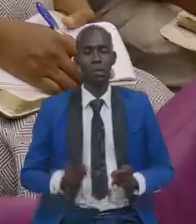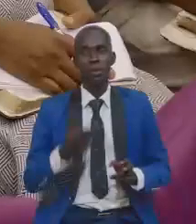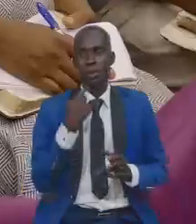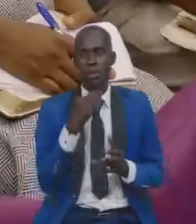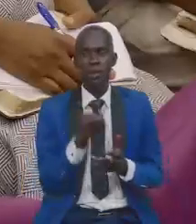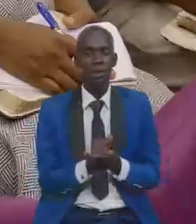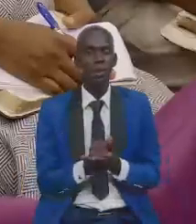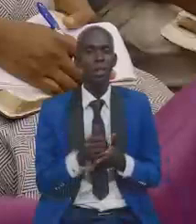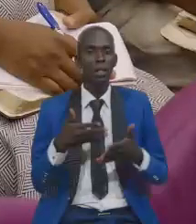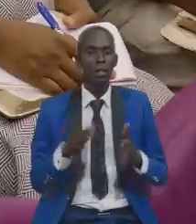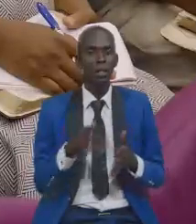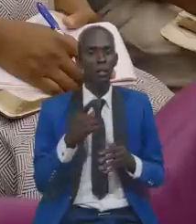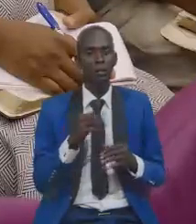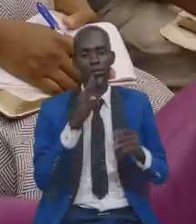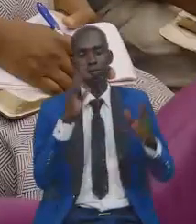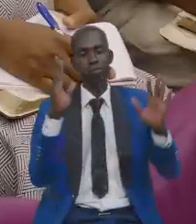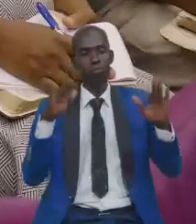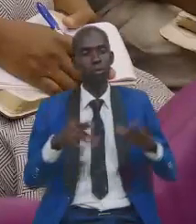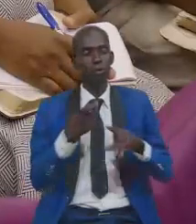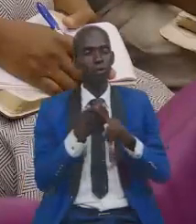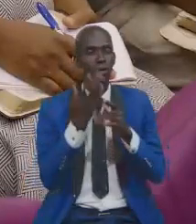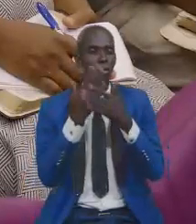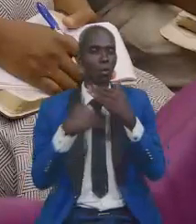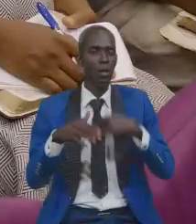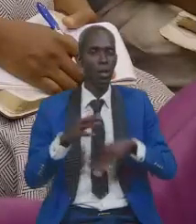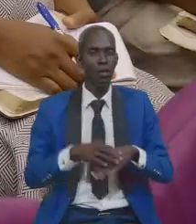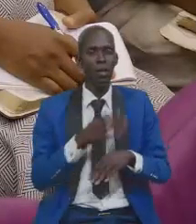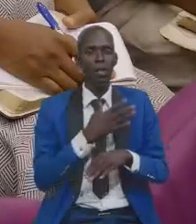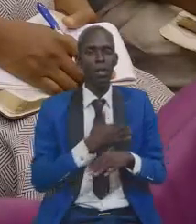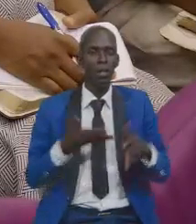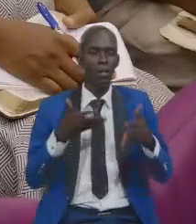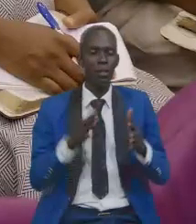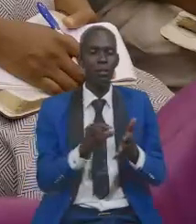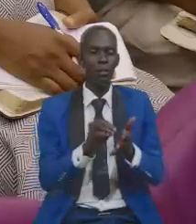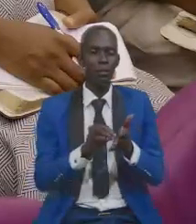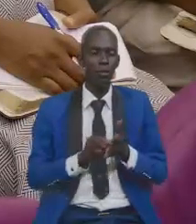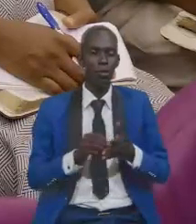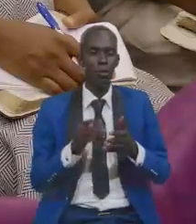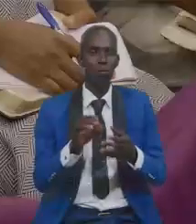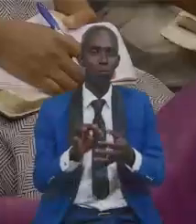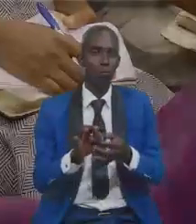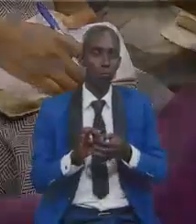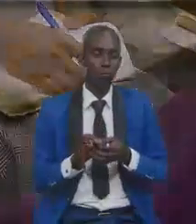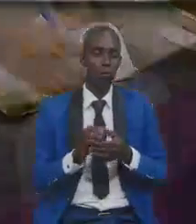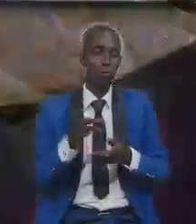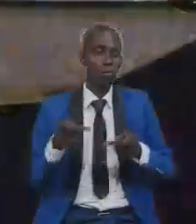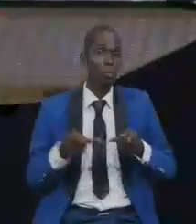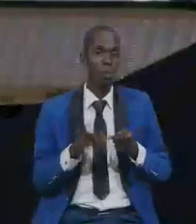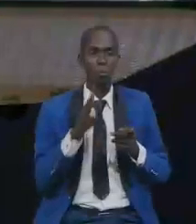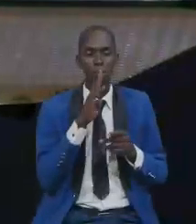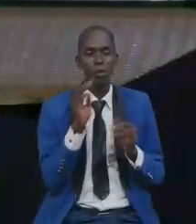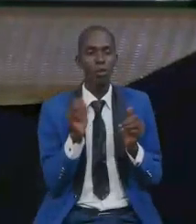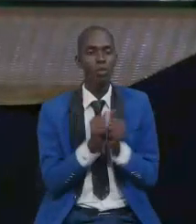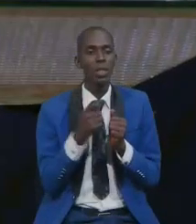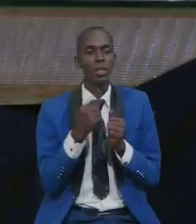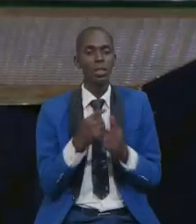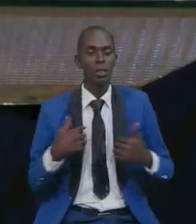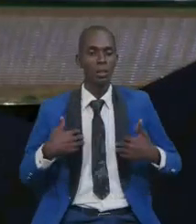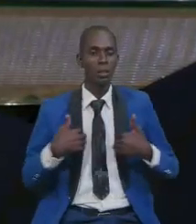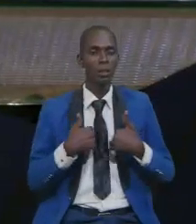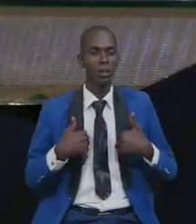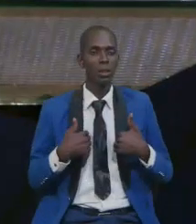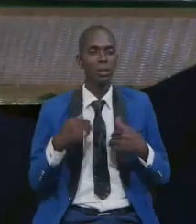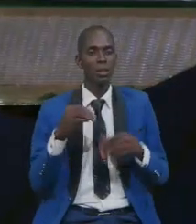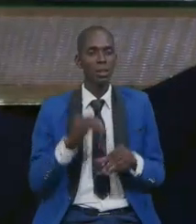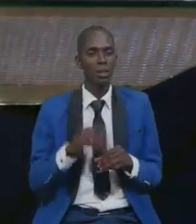dew wet him from heaven, and let his portion be with the beast of the grass